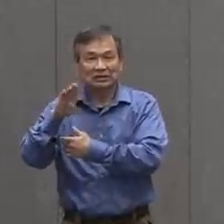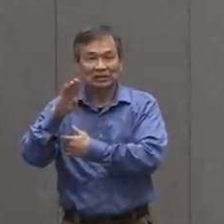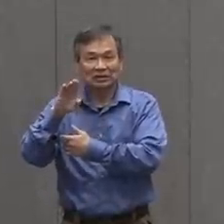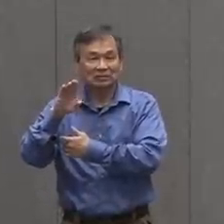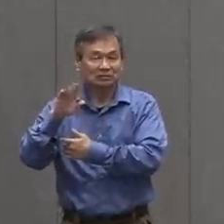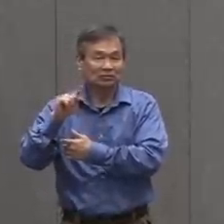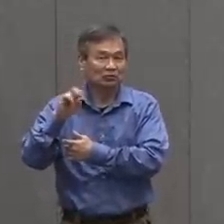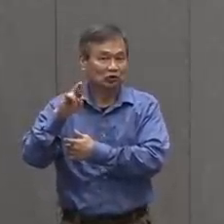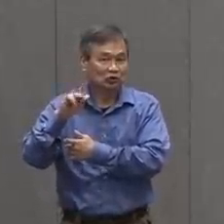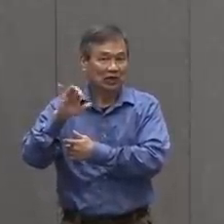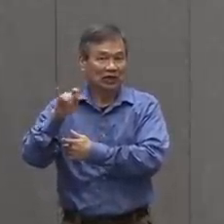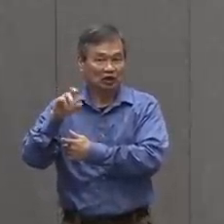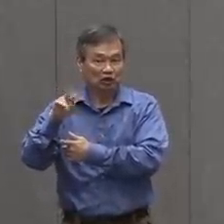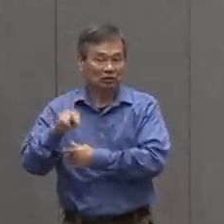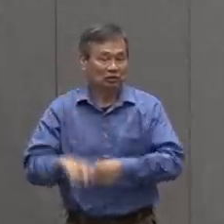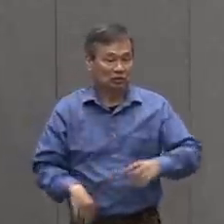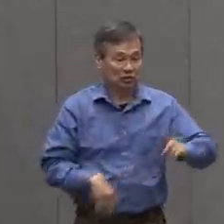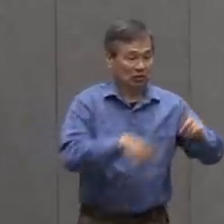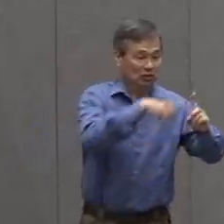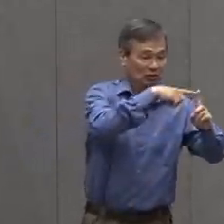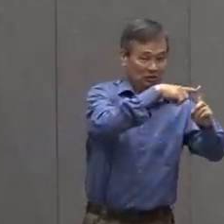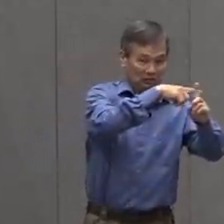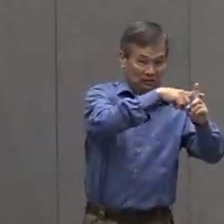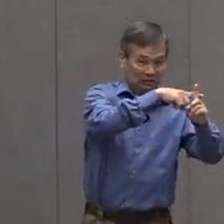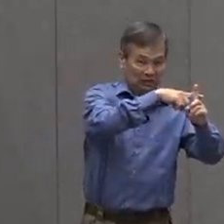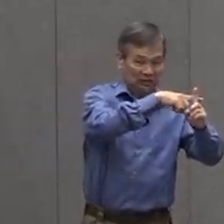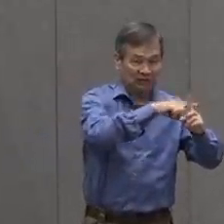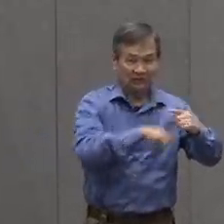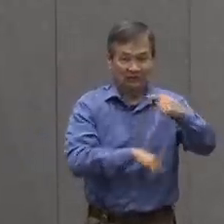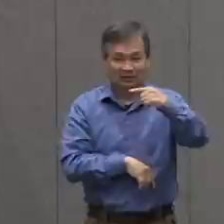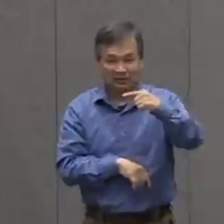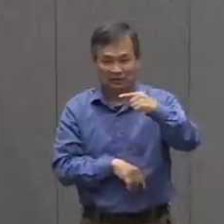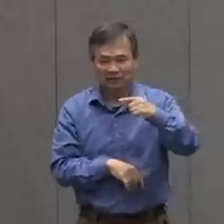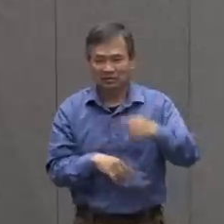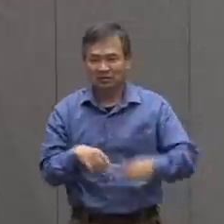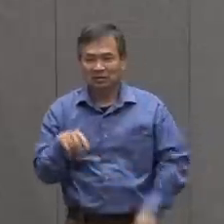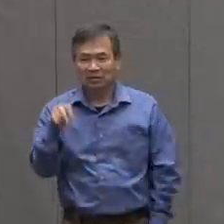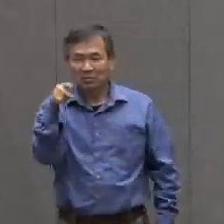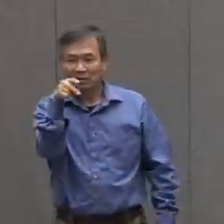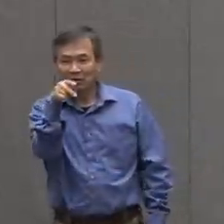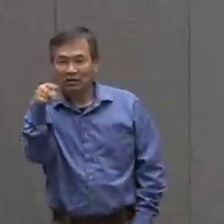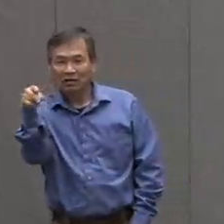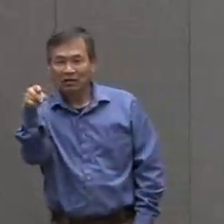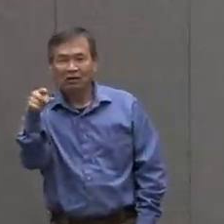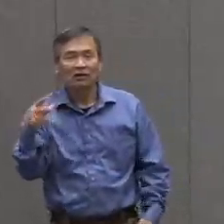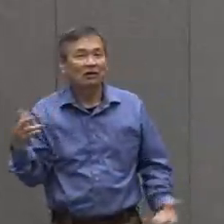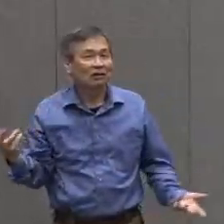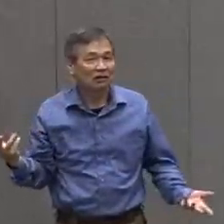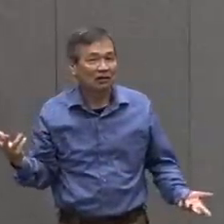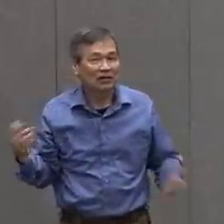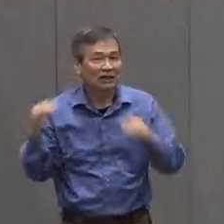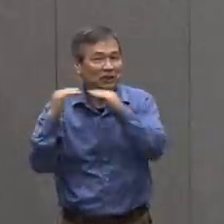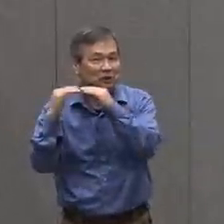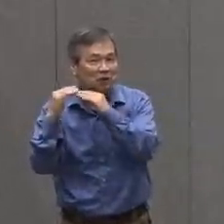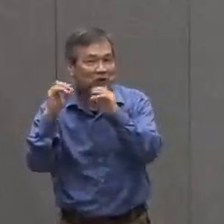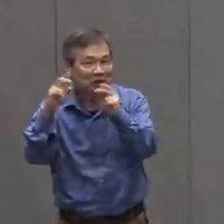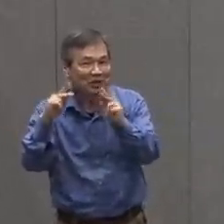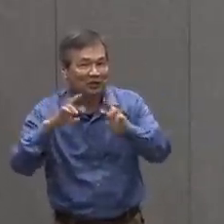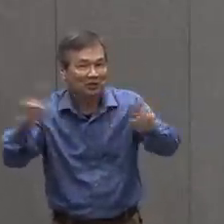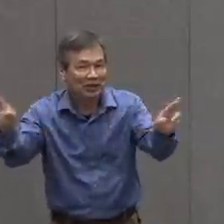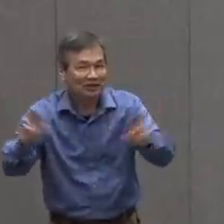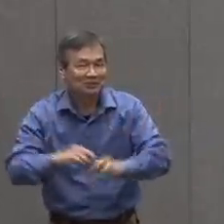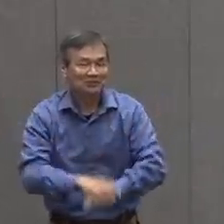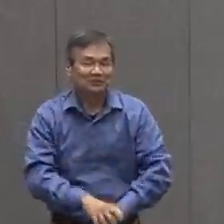And then we have our equal sign. We can even say is. Okay, ready?